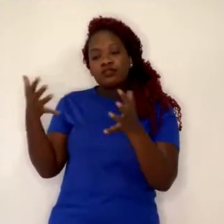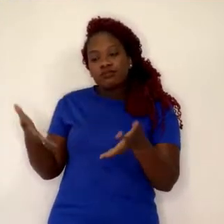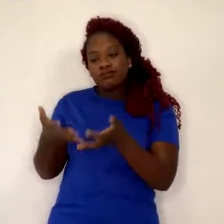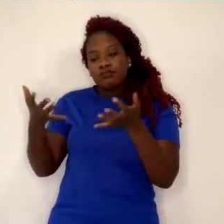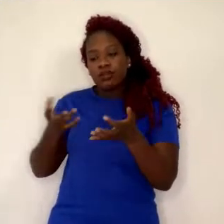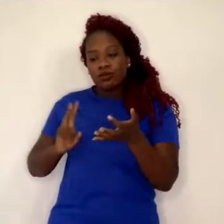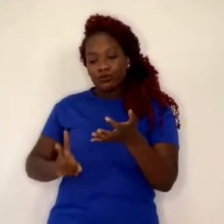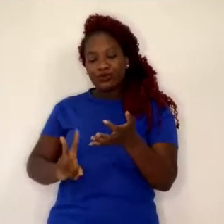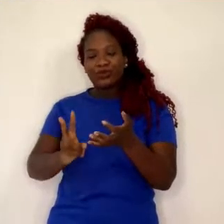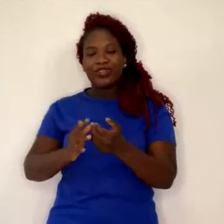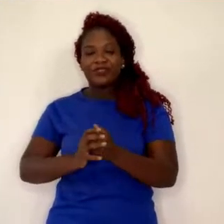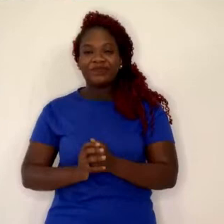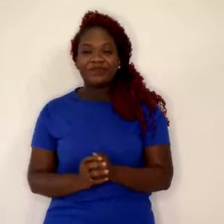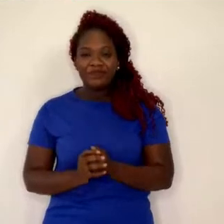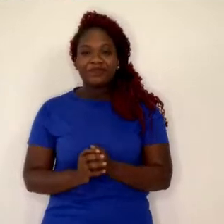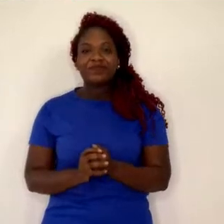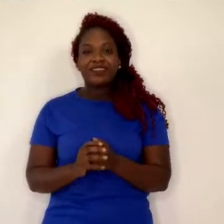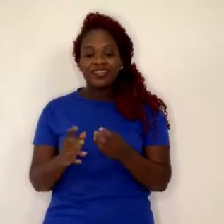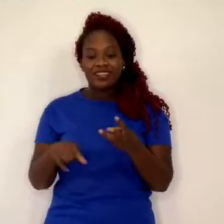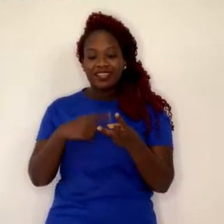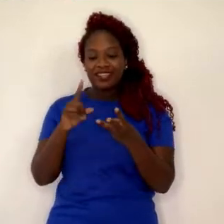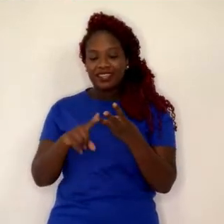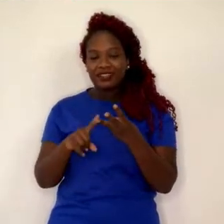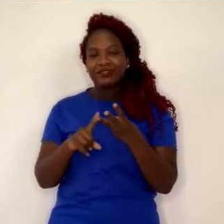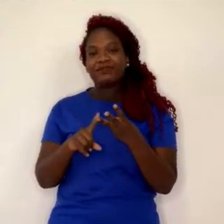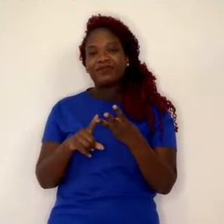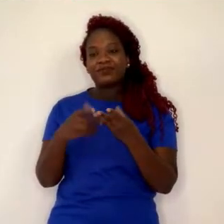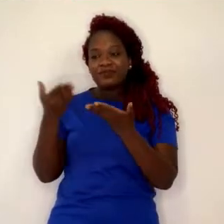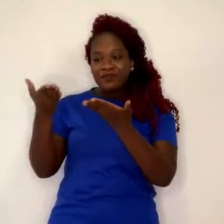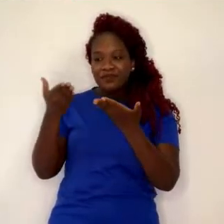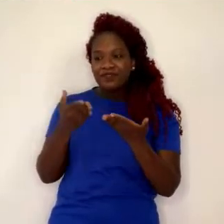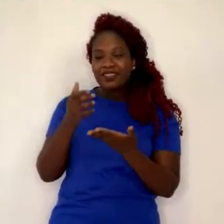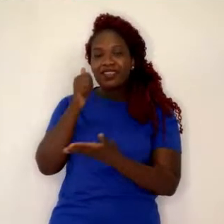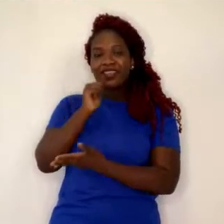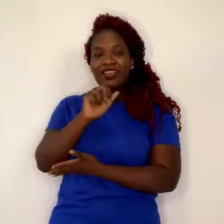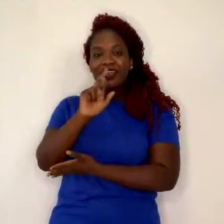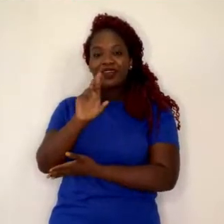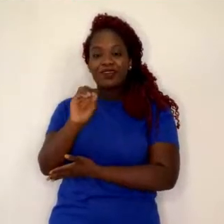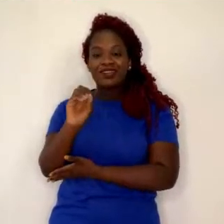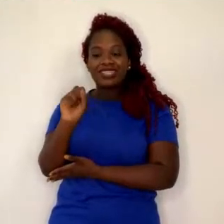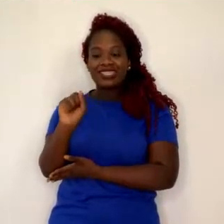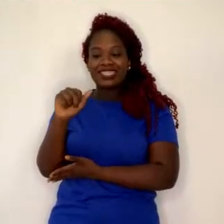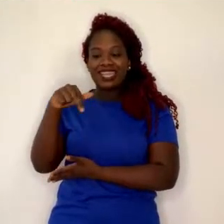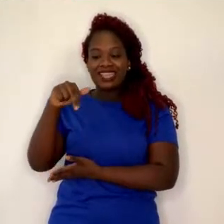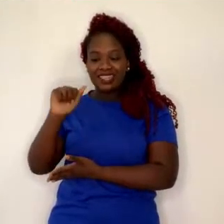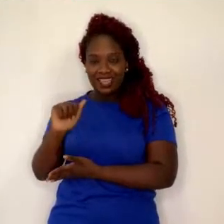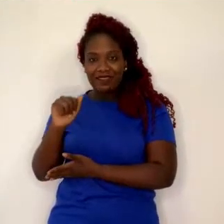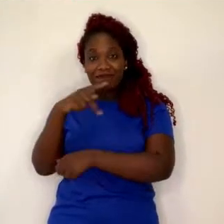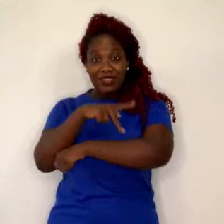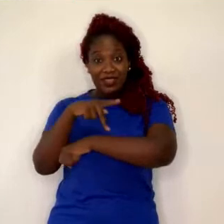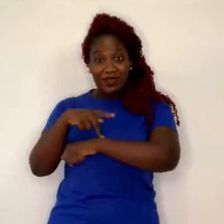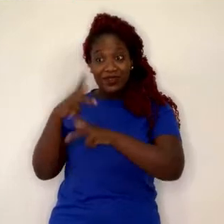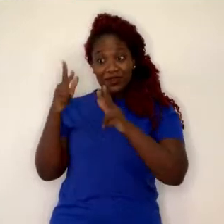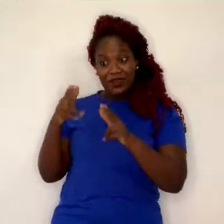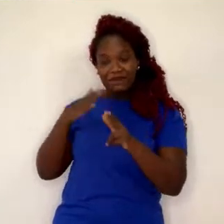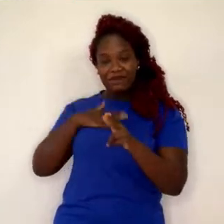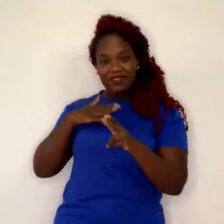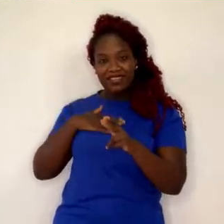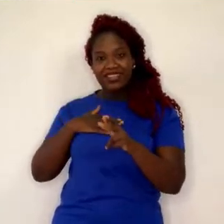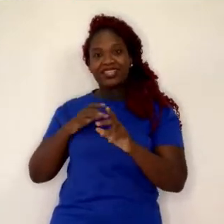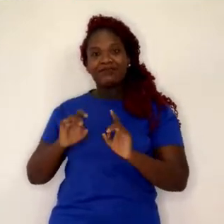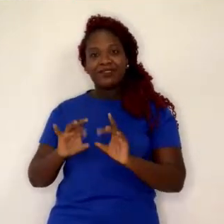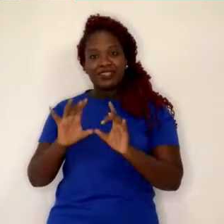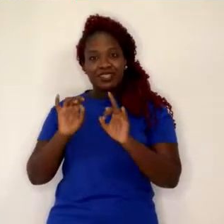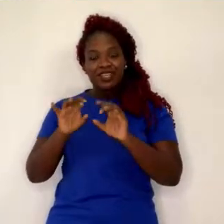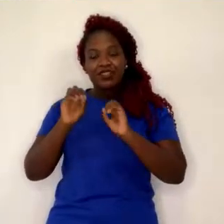it inspired us to continue. And last but not least, I would like to say